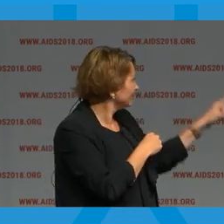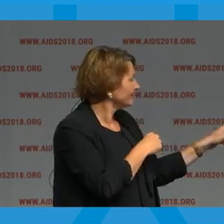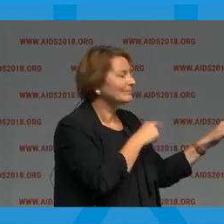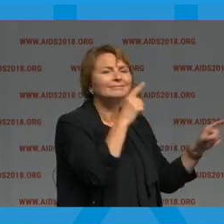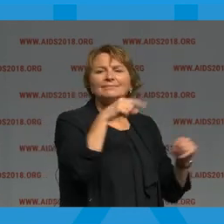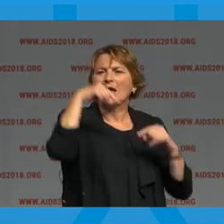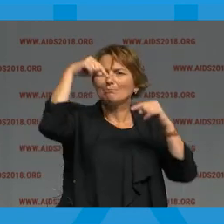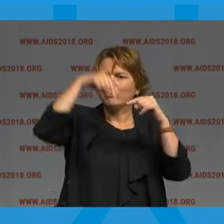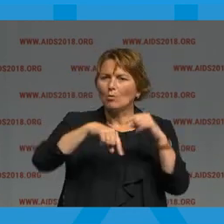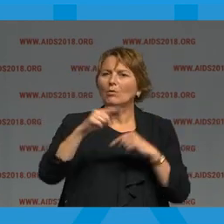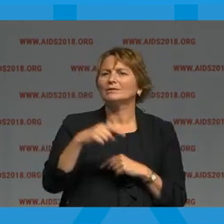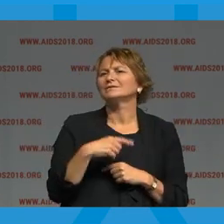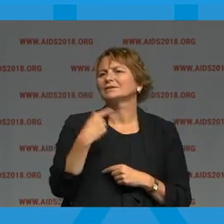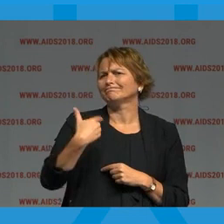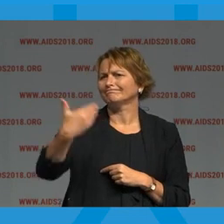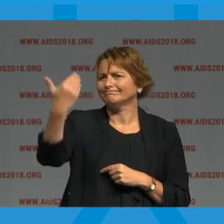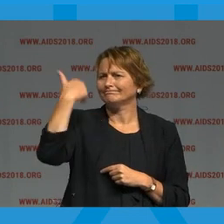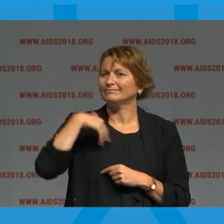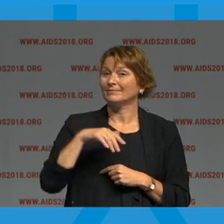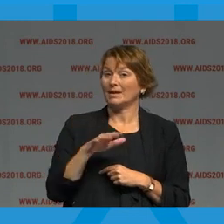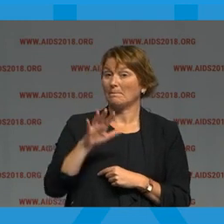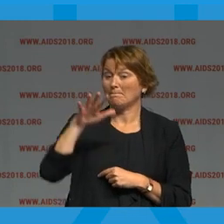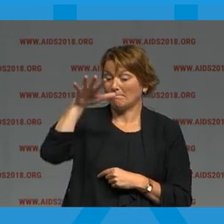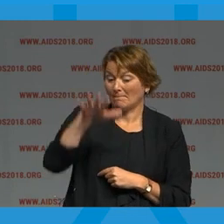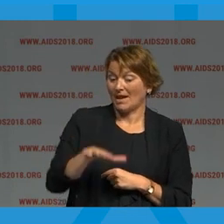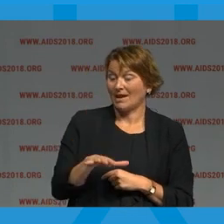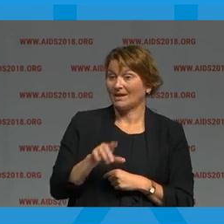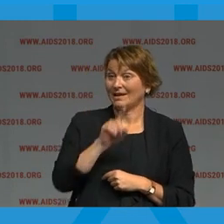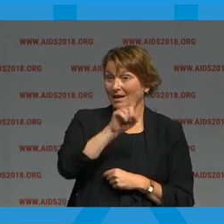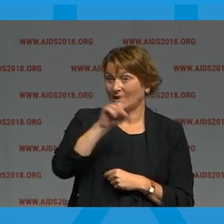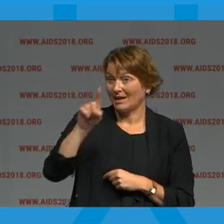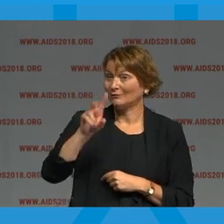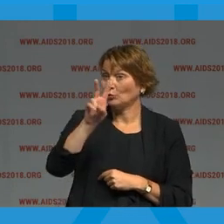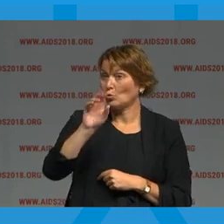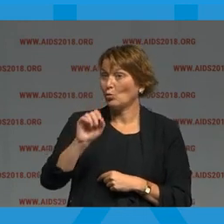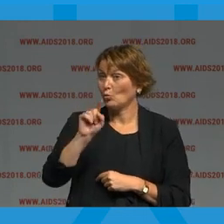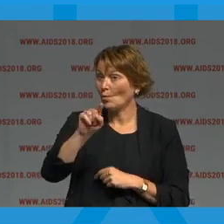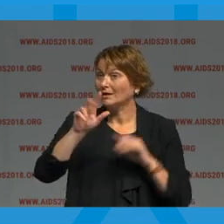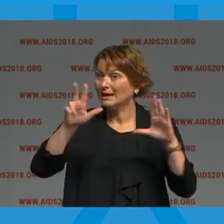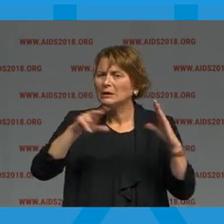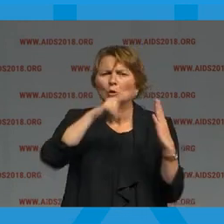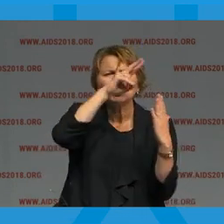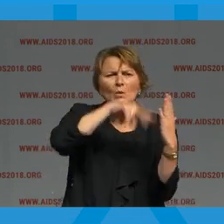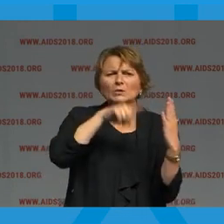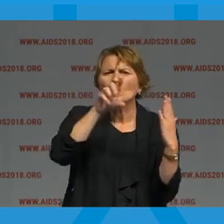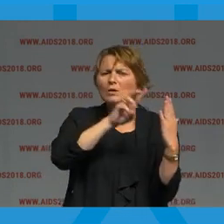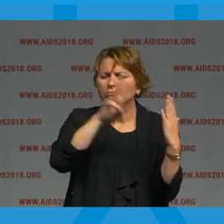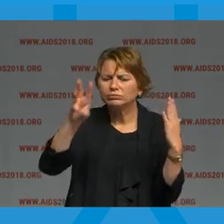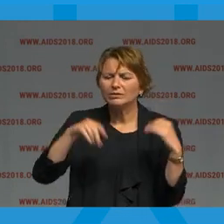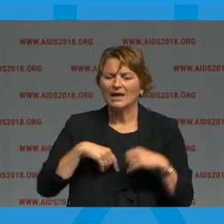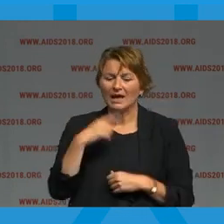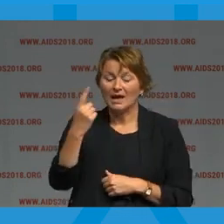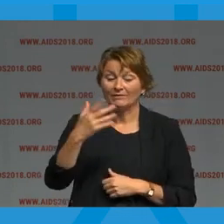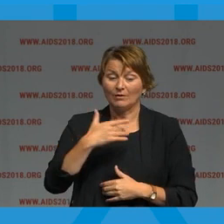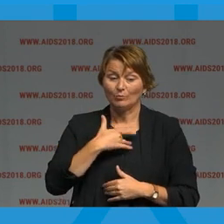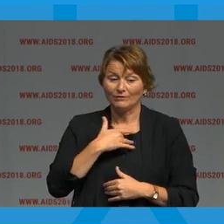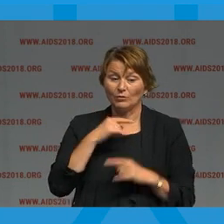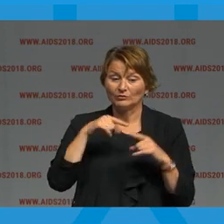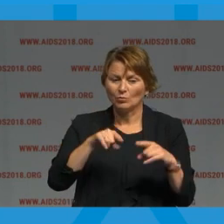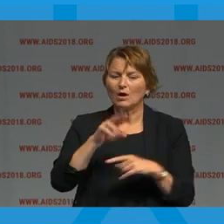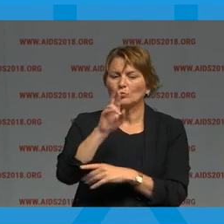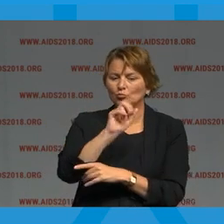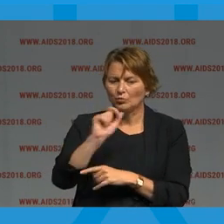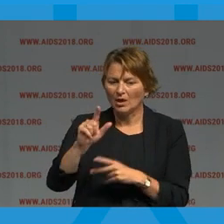May 11, 2018, and what you could read at that time was that the raltegravir was the recommended preferred agent, that dolutegravir was